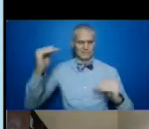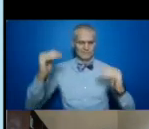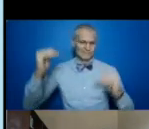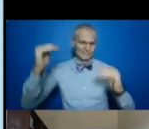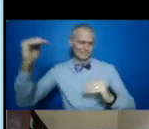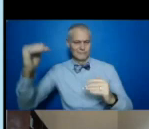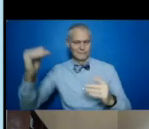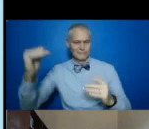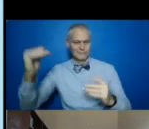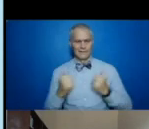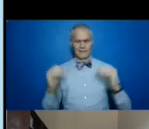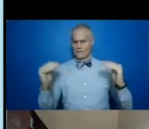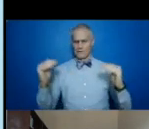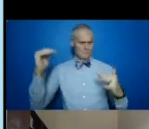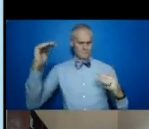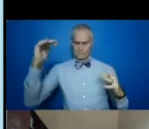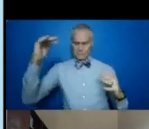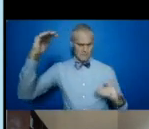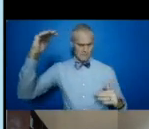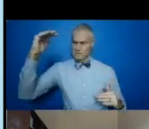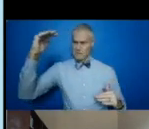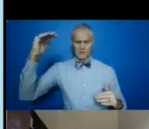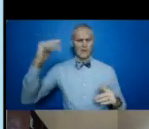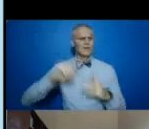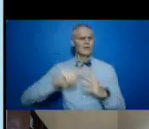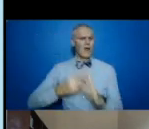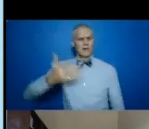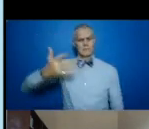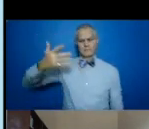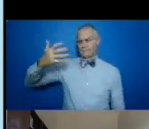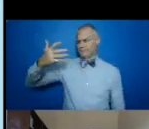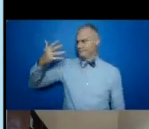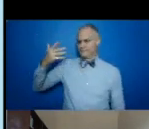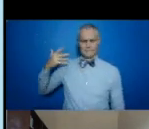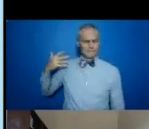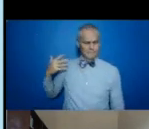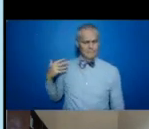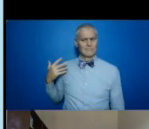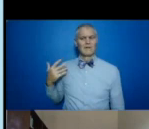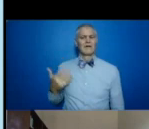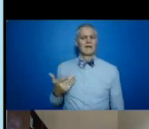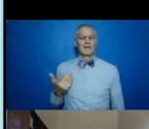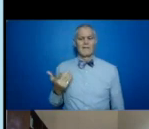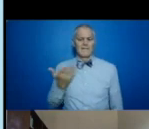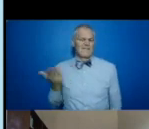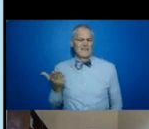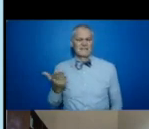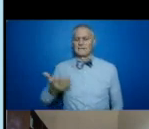are often having their origins in events and contexts that are